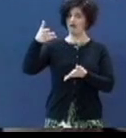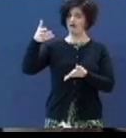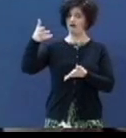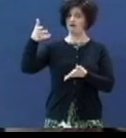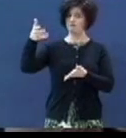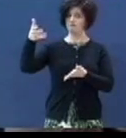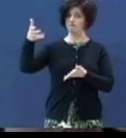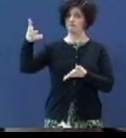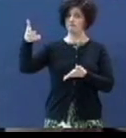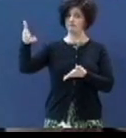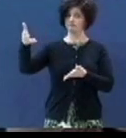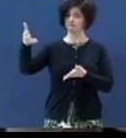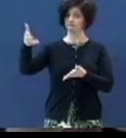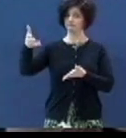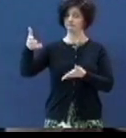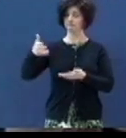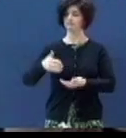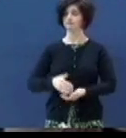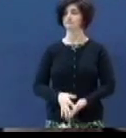beyond